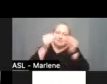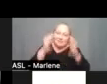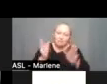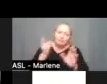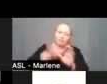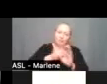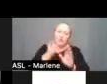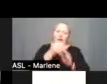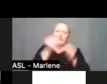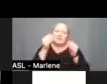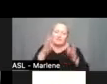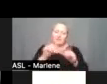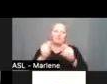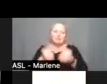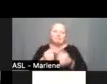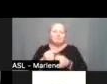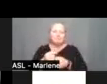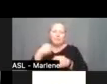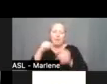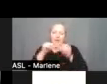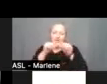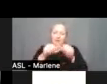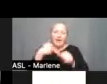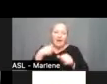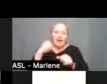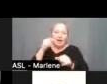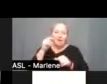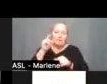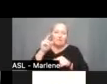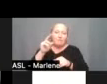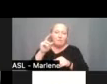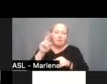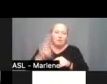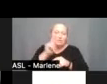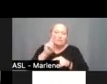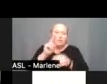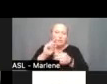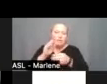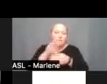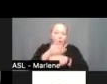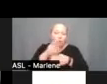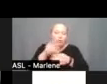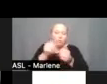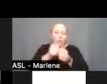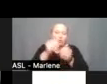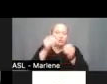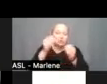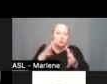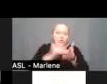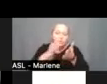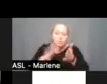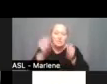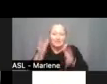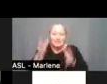we continue to have university partnerships with student teachers we made a decision a couple years